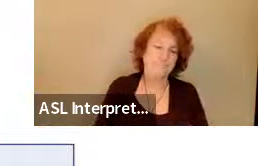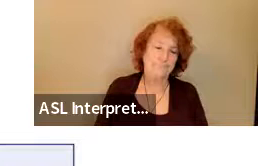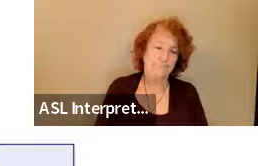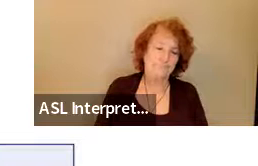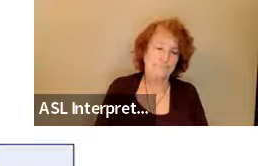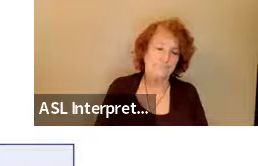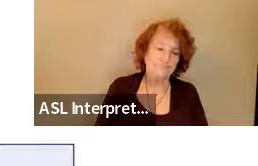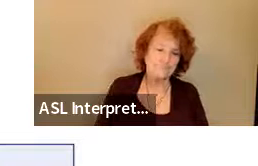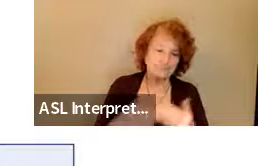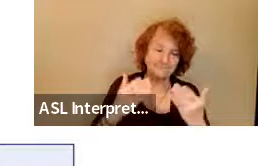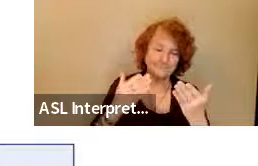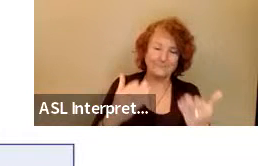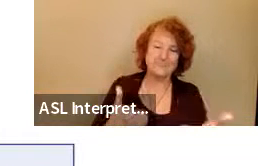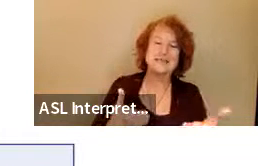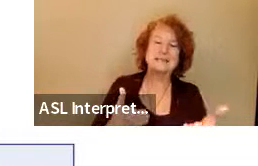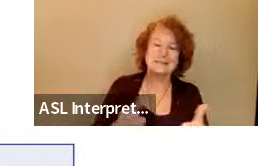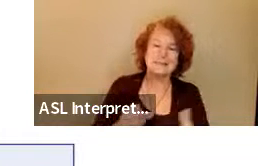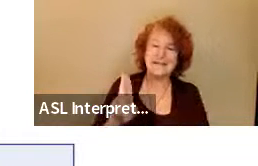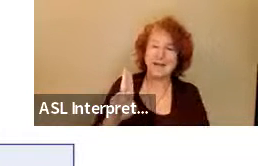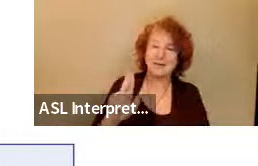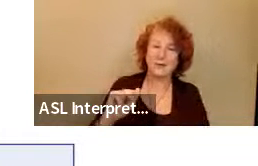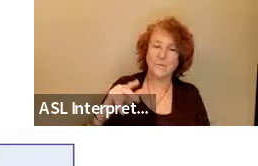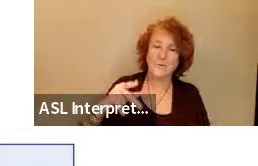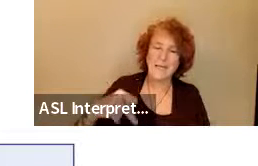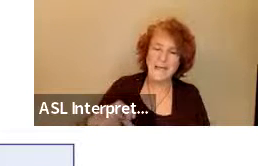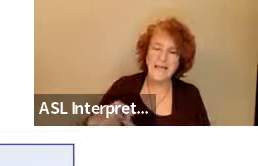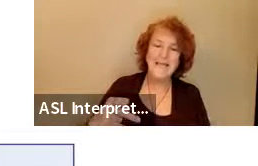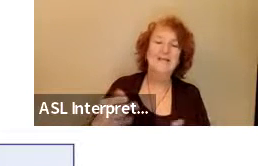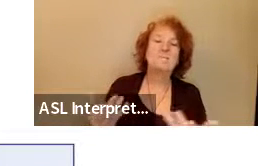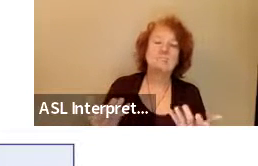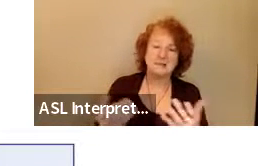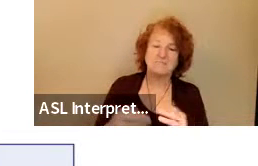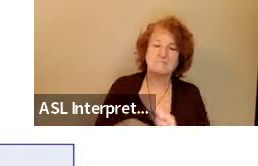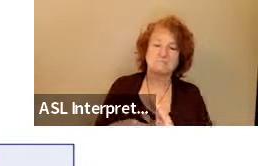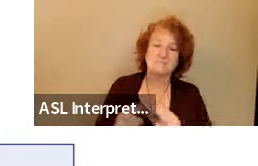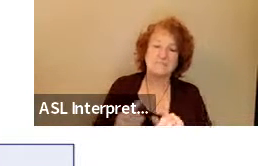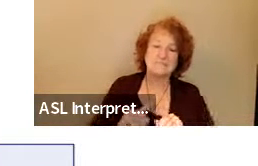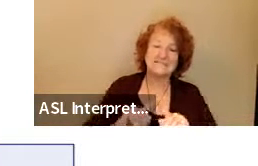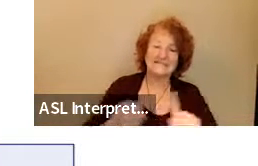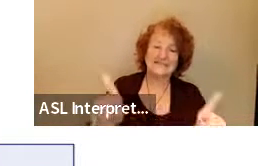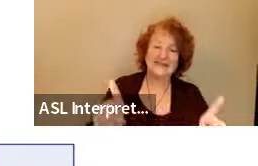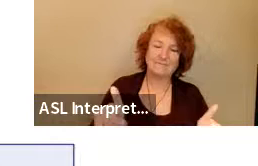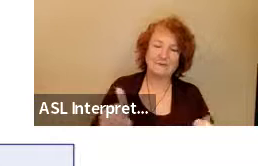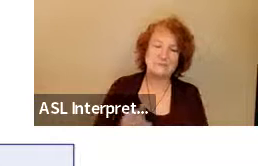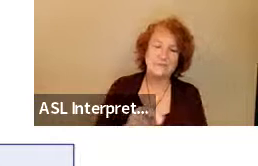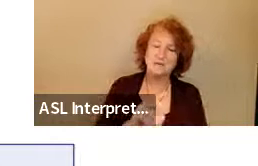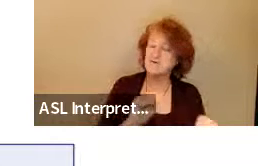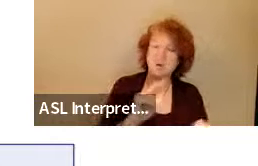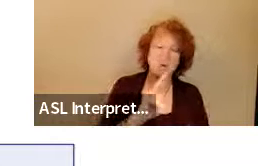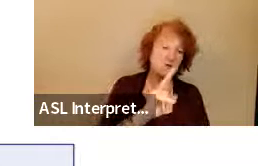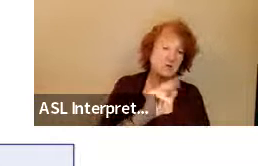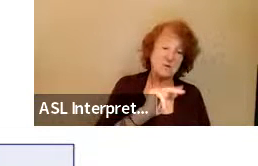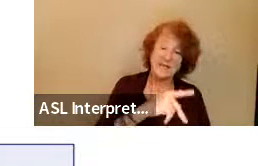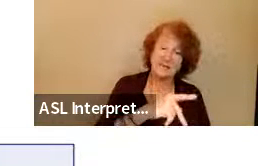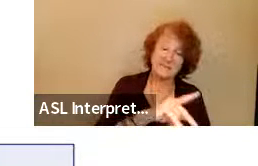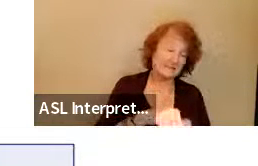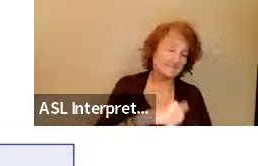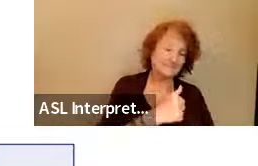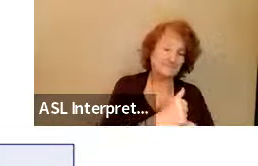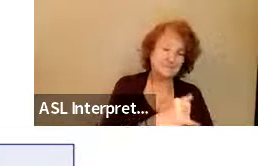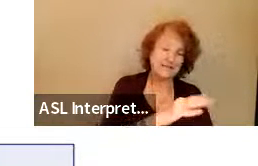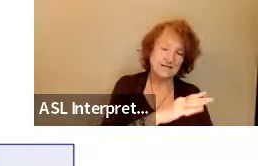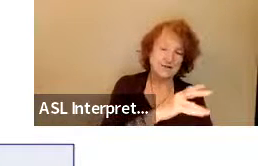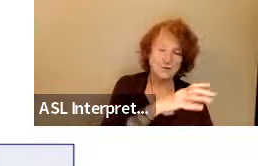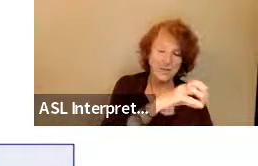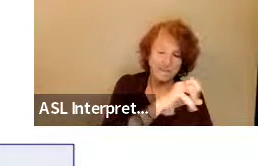So this is a mock-up of how UAP will play out. Without UAP, the building is built according to the base FAR for market rate housing.